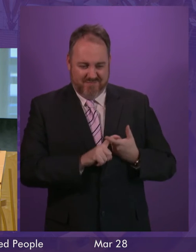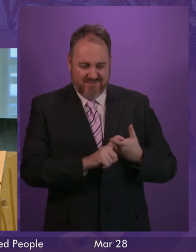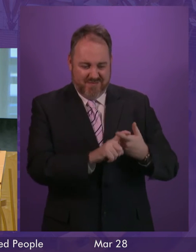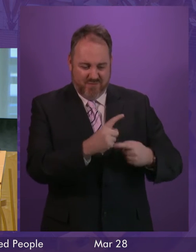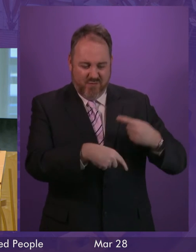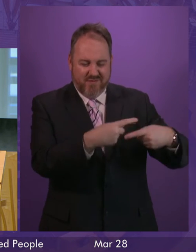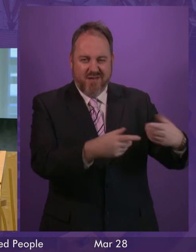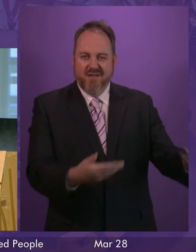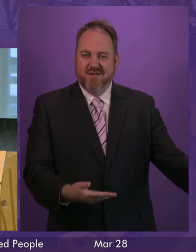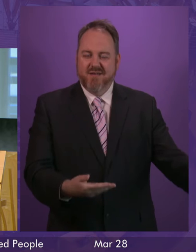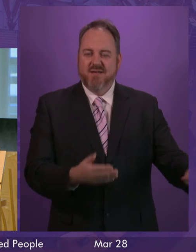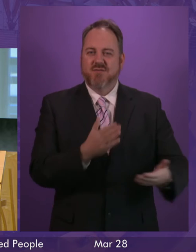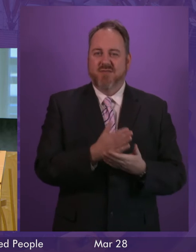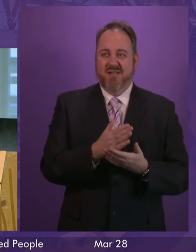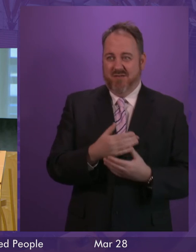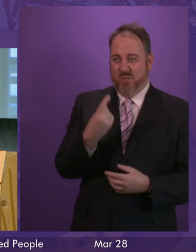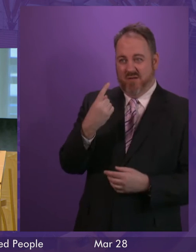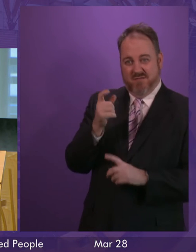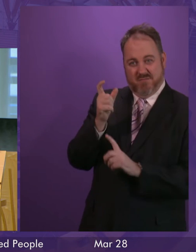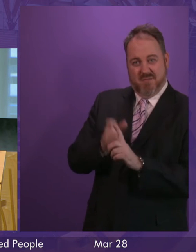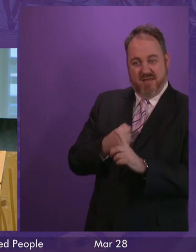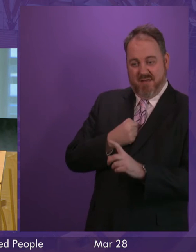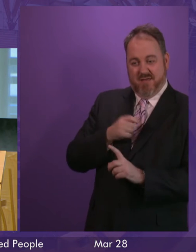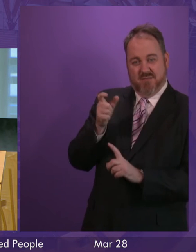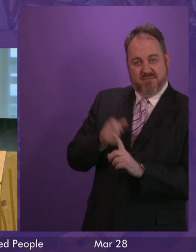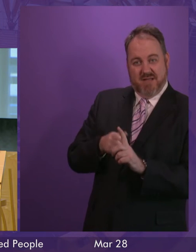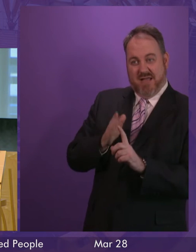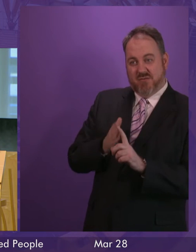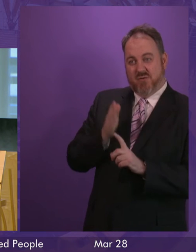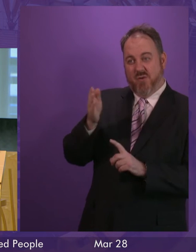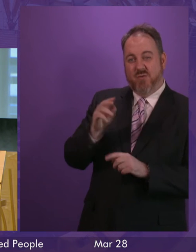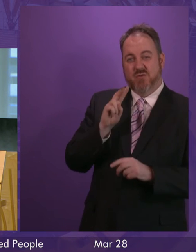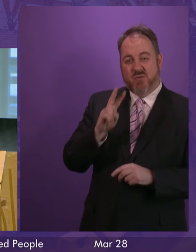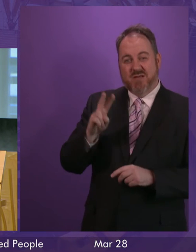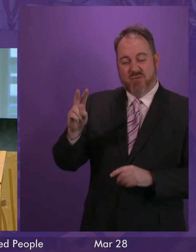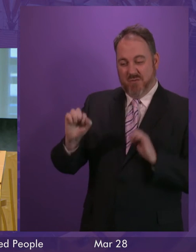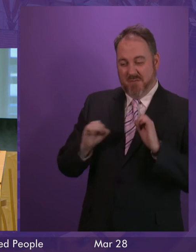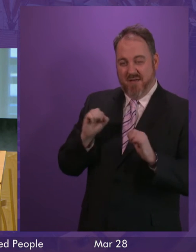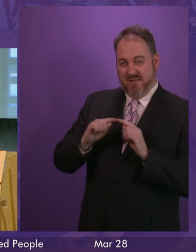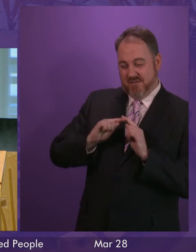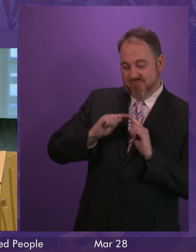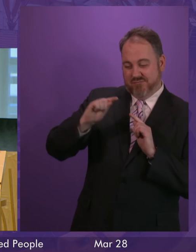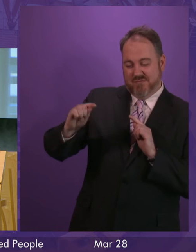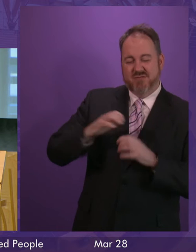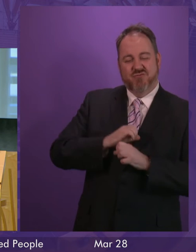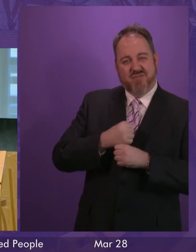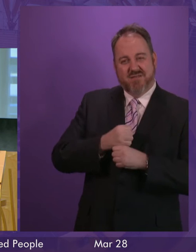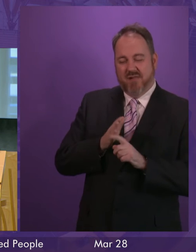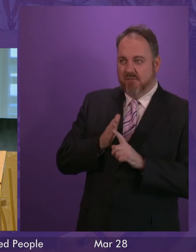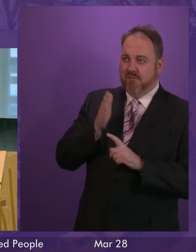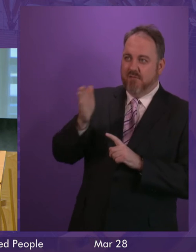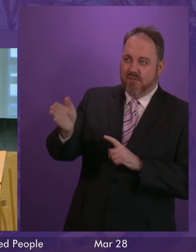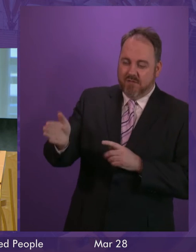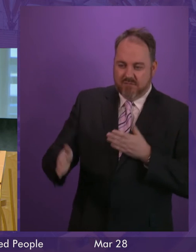older constituents to be summoned for interview and air 22 miles from the southernmost part of my constituency is deeply stressful and pointless,